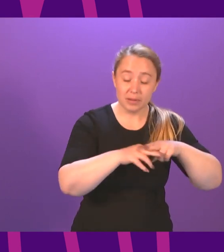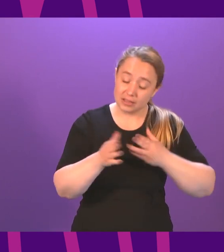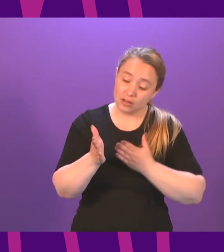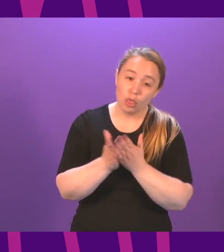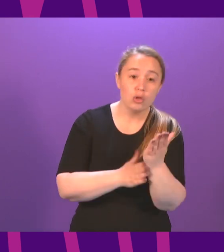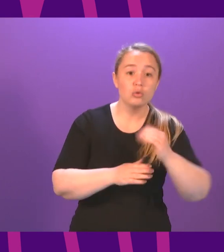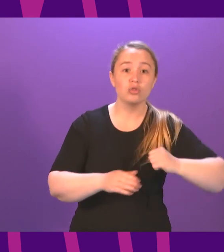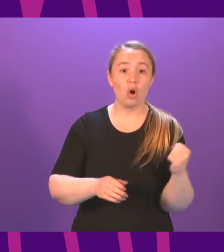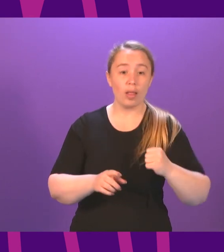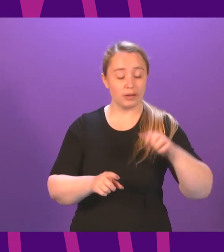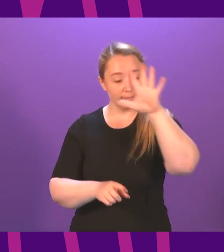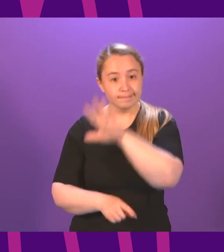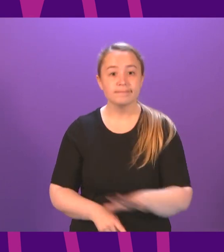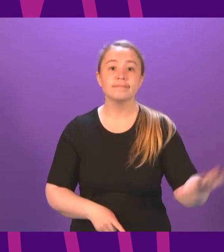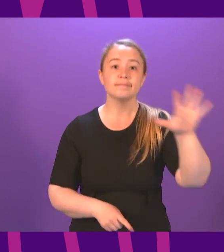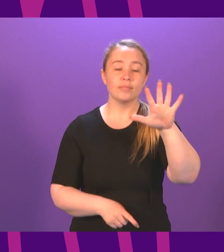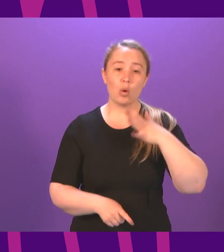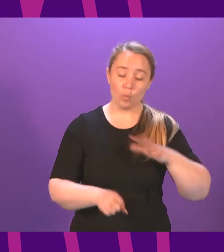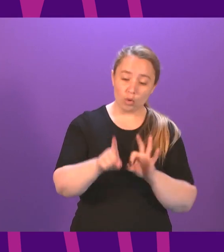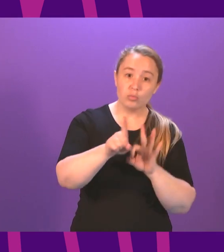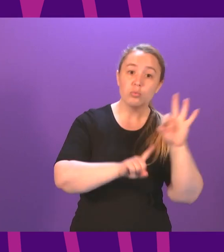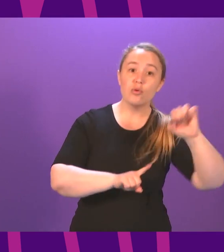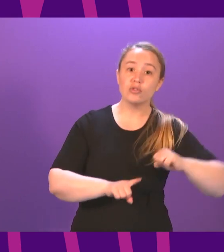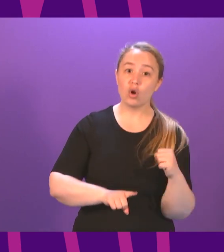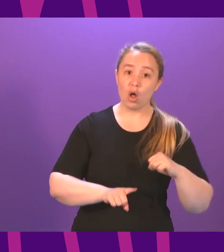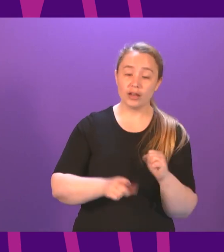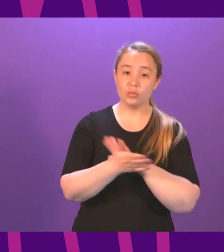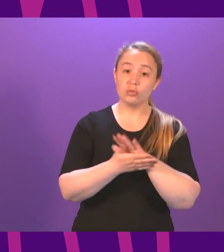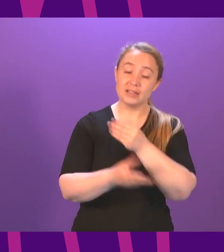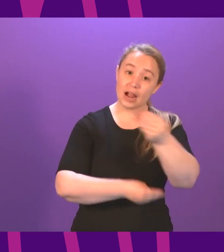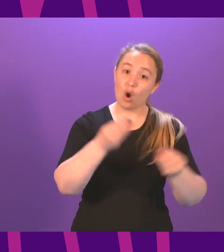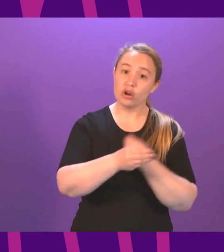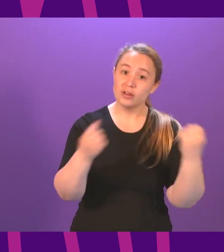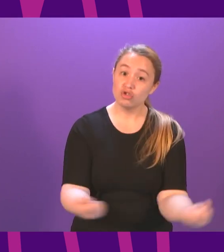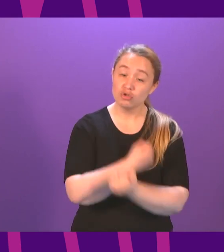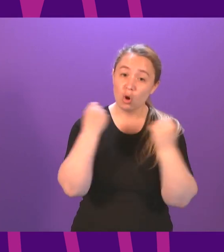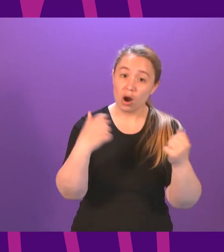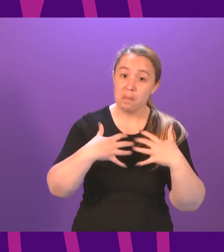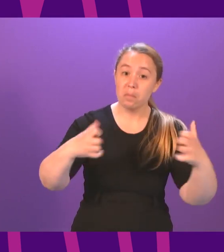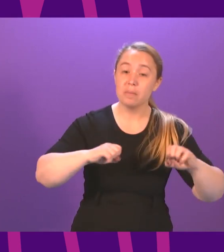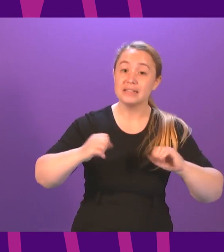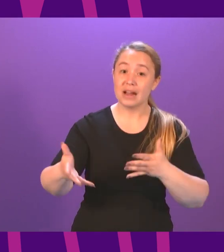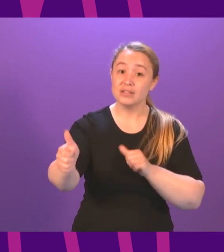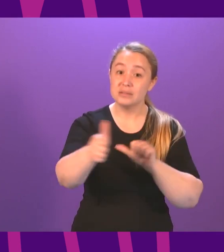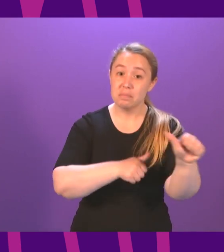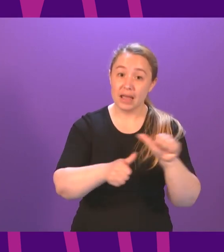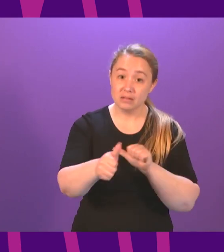Scotland, and on rebuilding our country so that Scotland's economy is stronger and its public services better than ever before. That